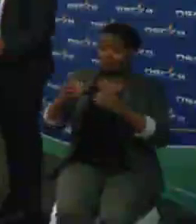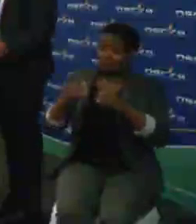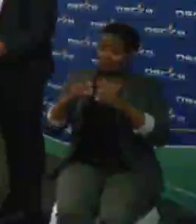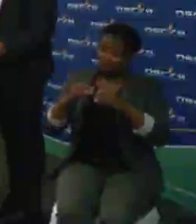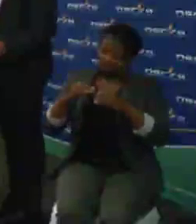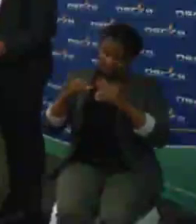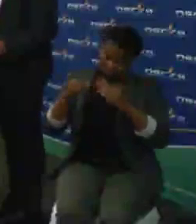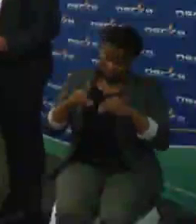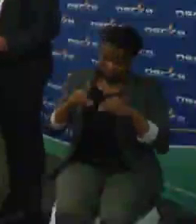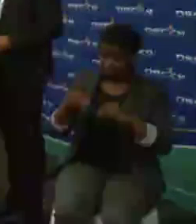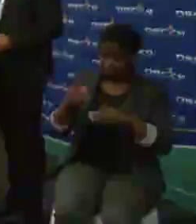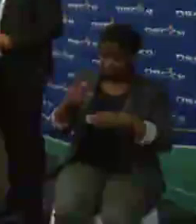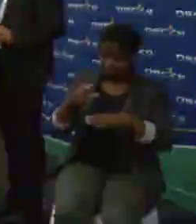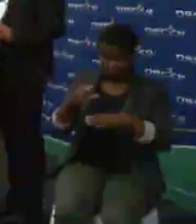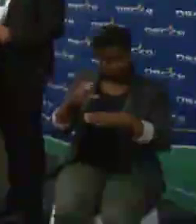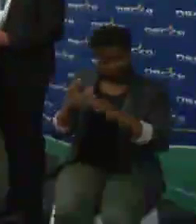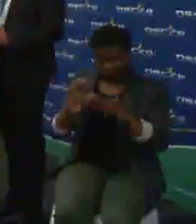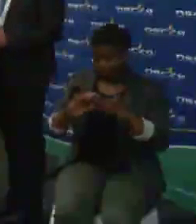Chair.